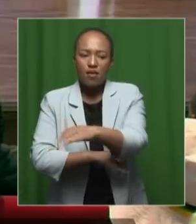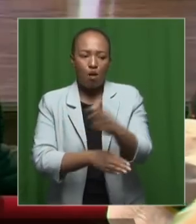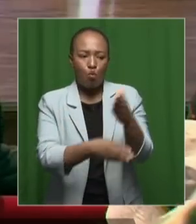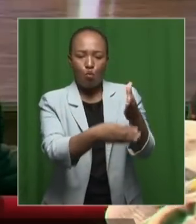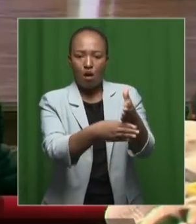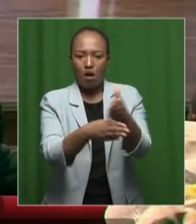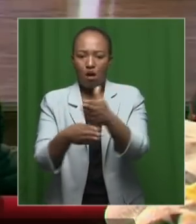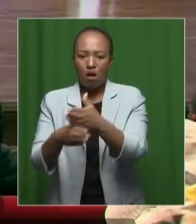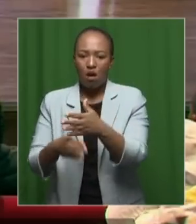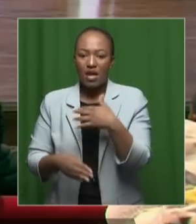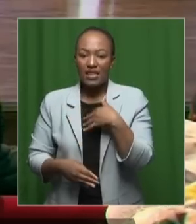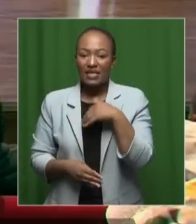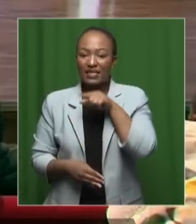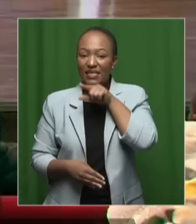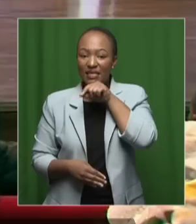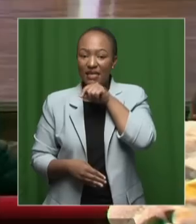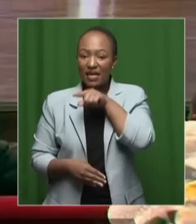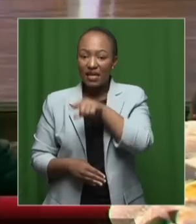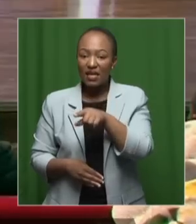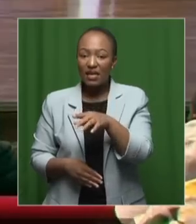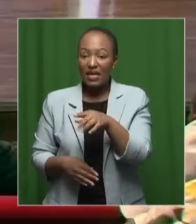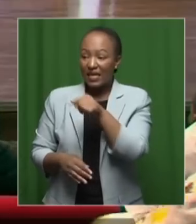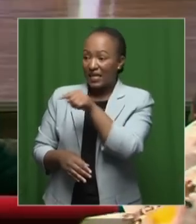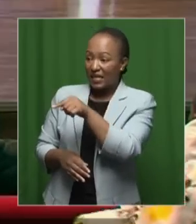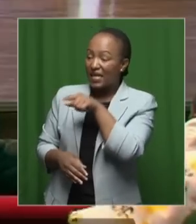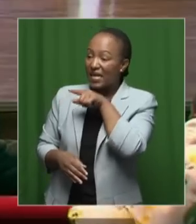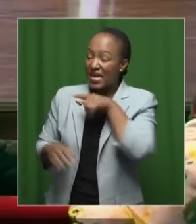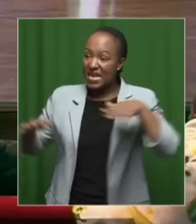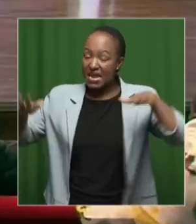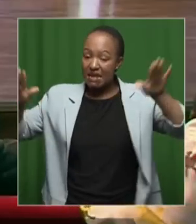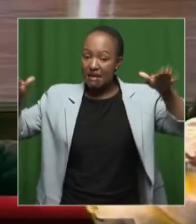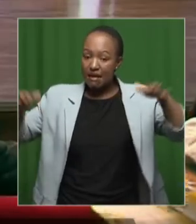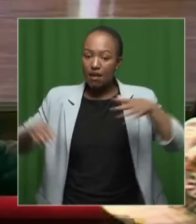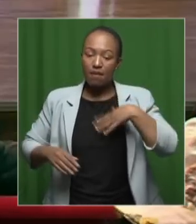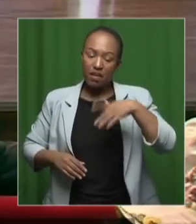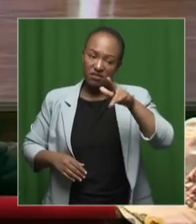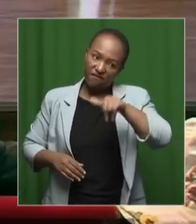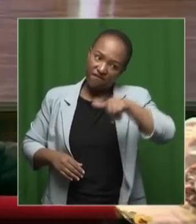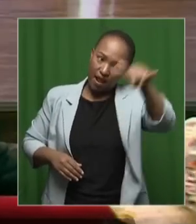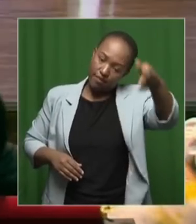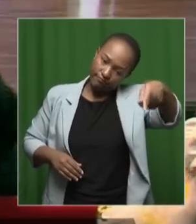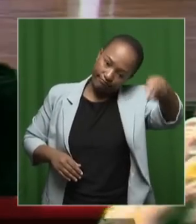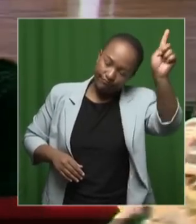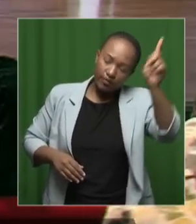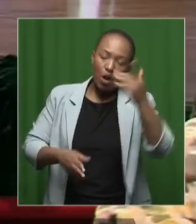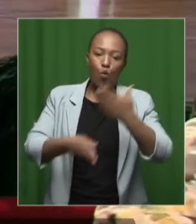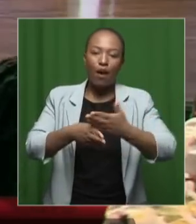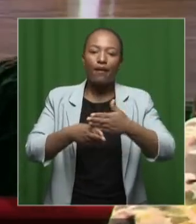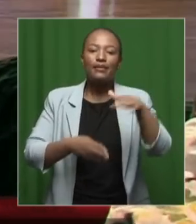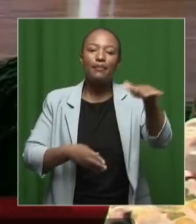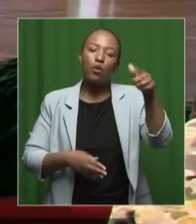fly to Zimbabwe and go and work there in Zimbabwe. The minister,